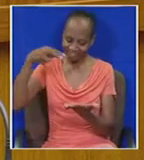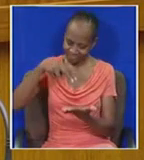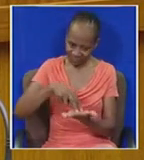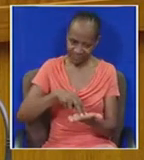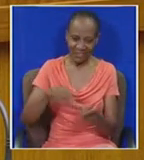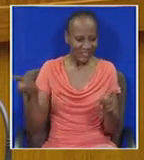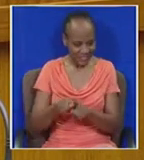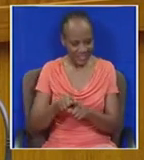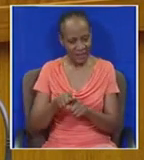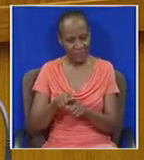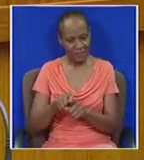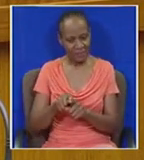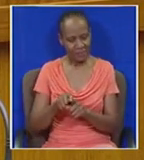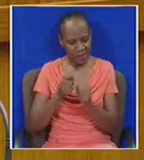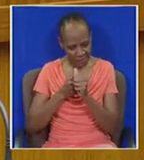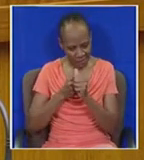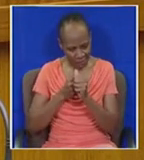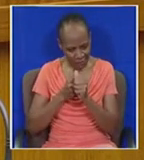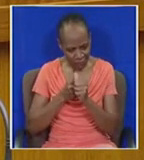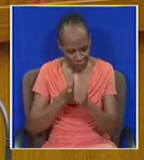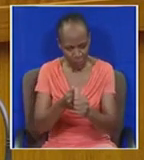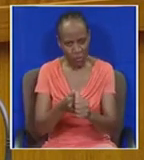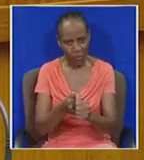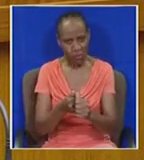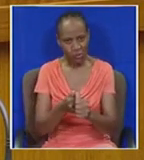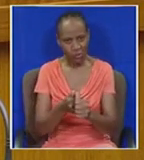that nomination 24 years ago.